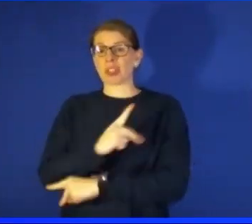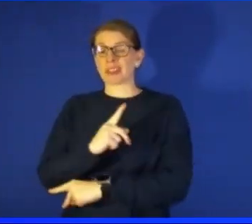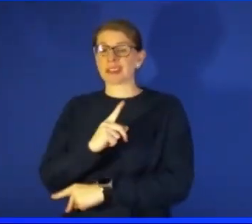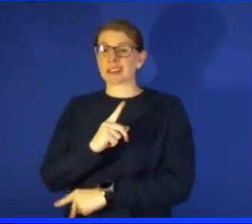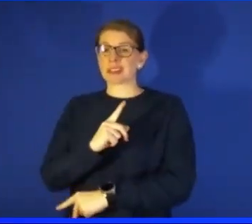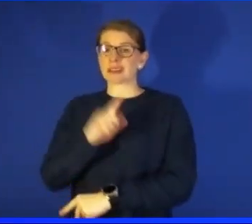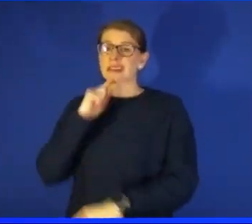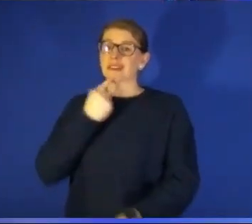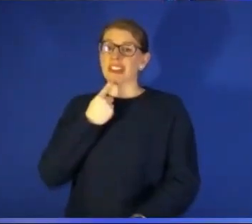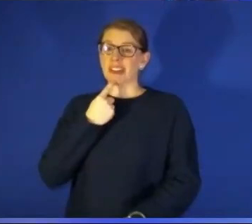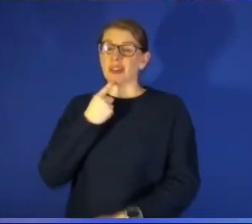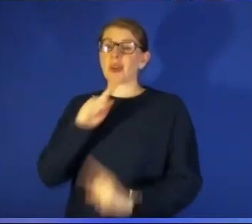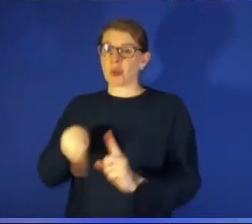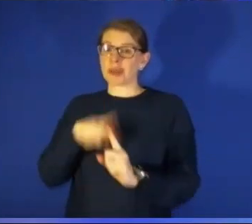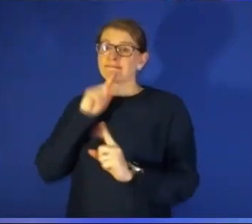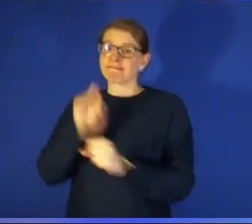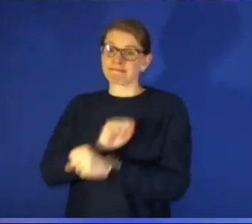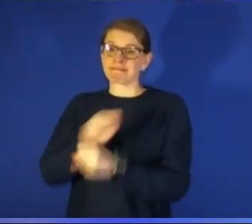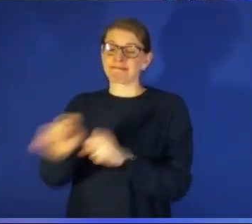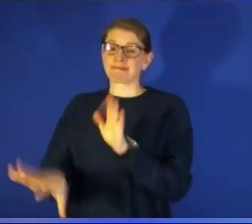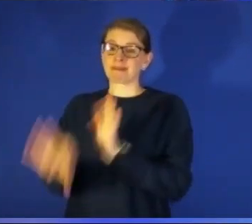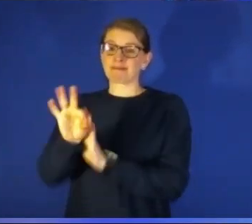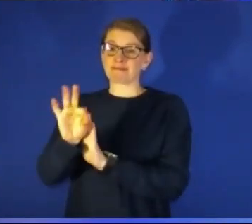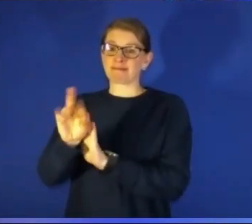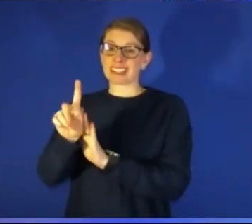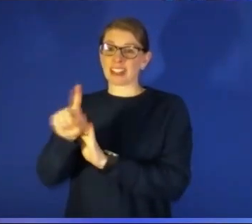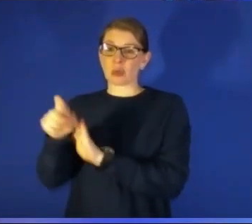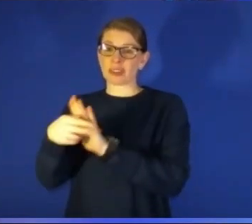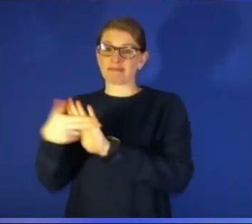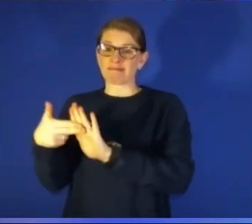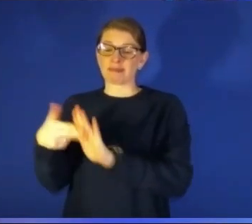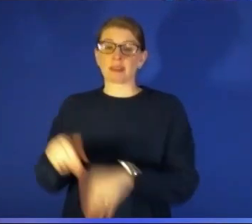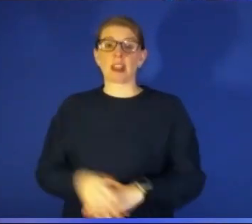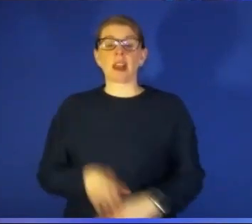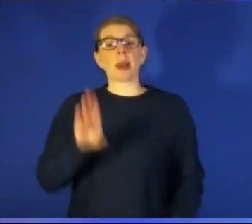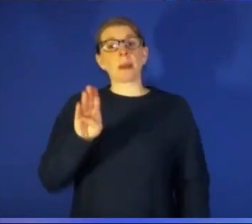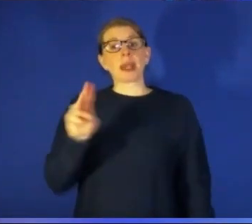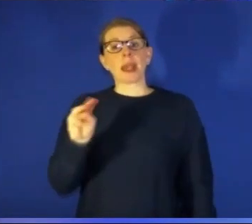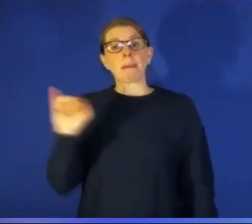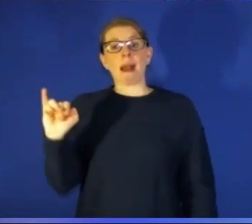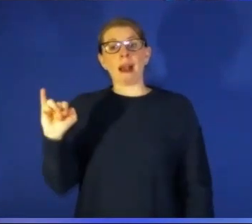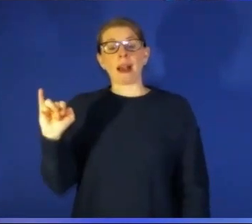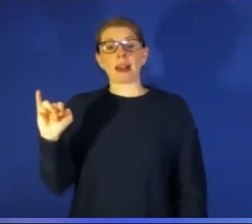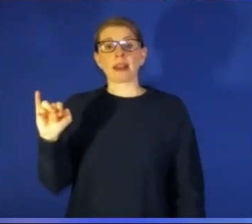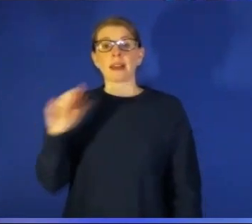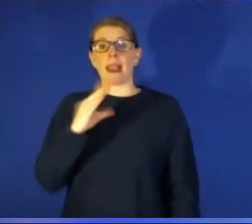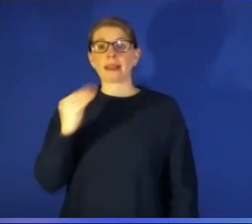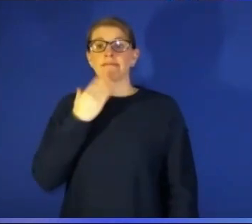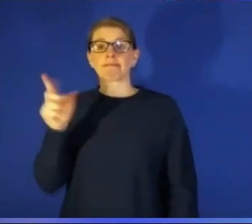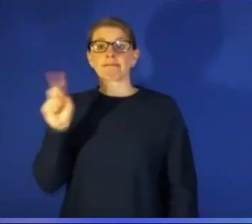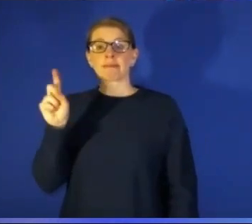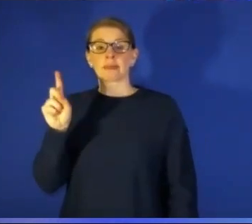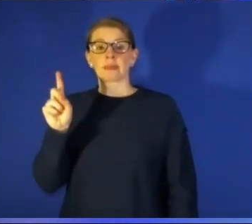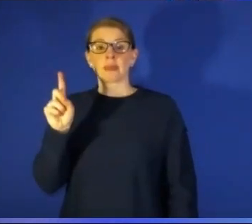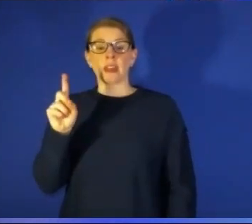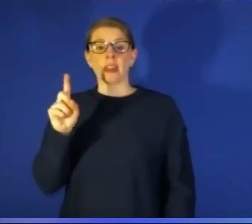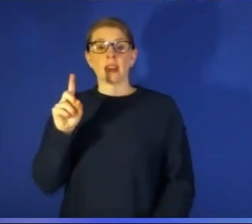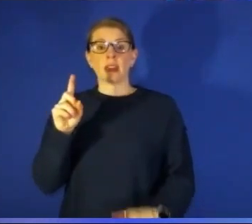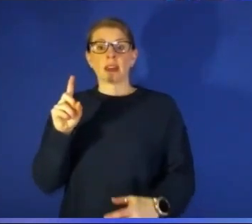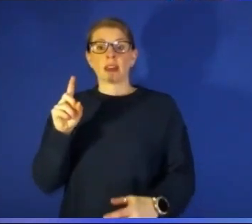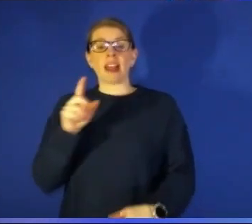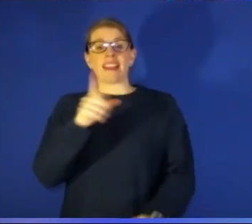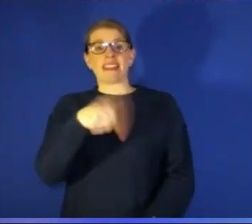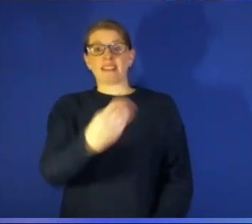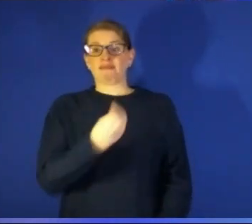or diagnosis. Joellen's curious, any correlation between BMI and diabetes? When I go to my healthcare provider, they give me my BMI